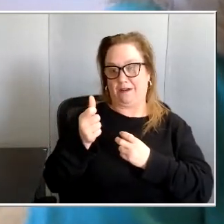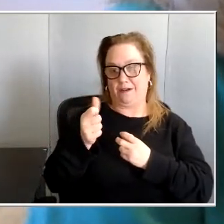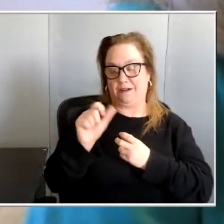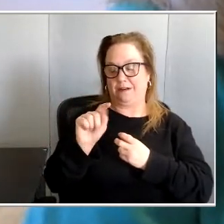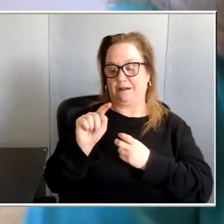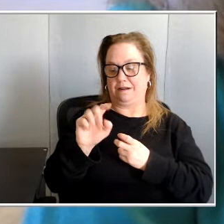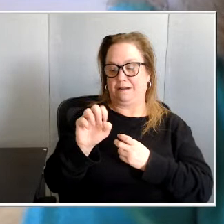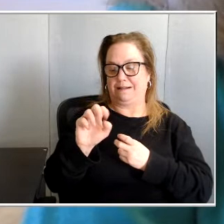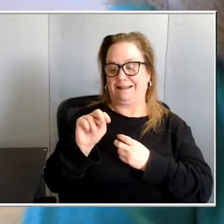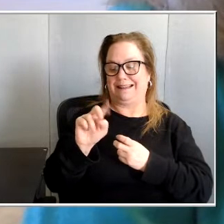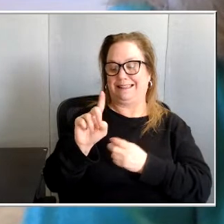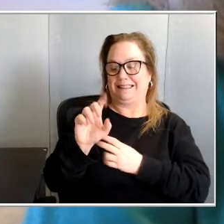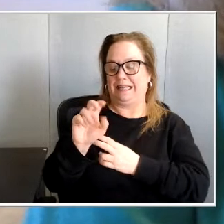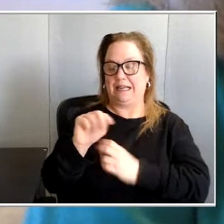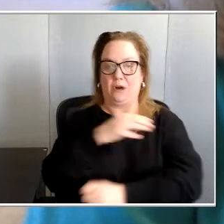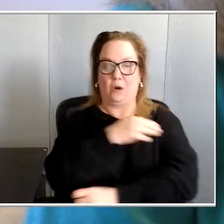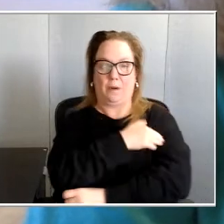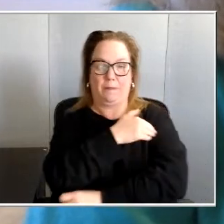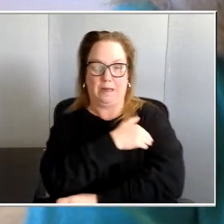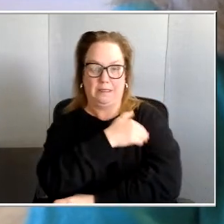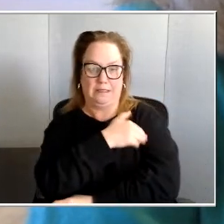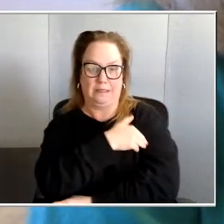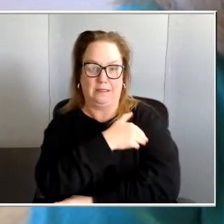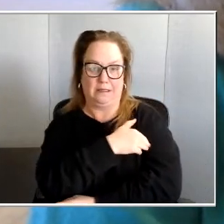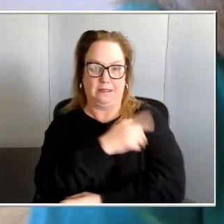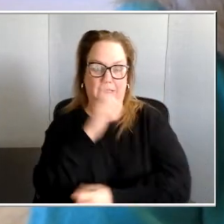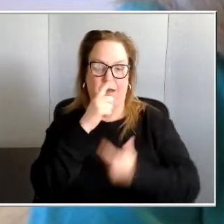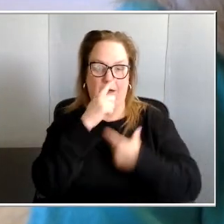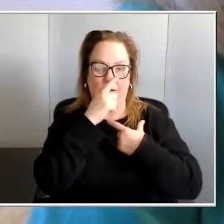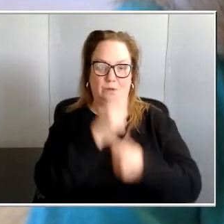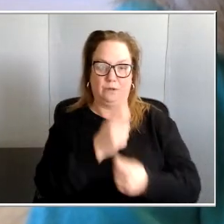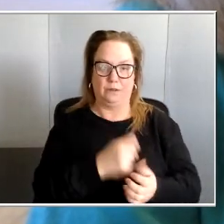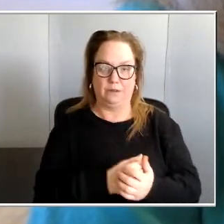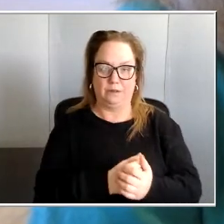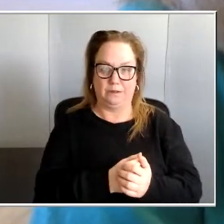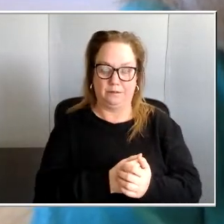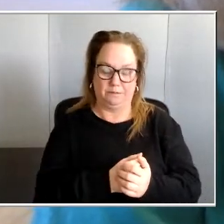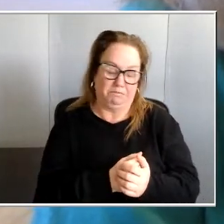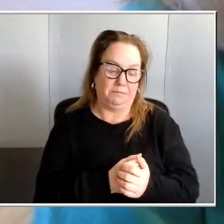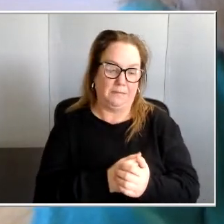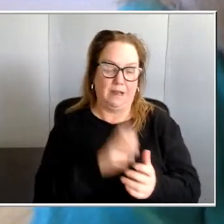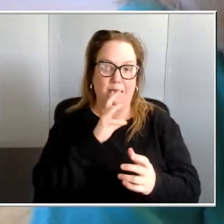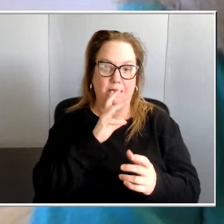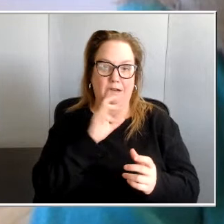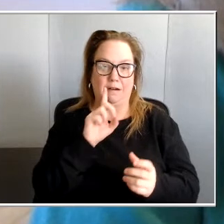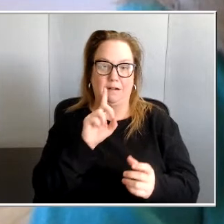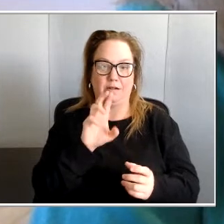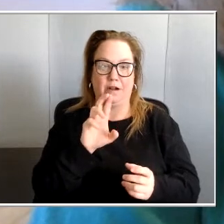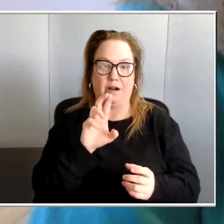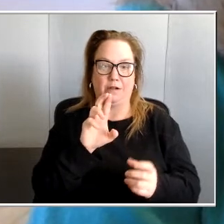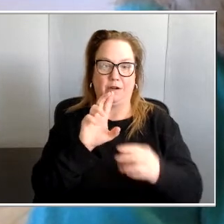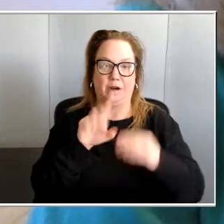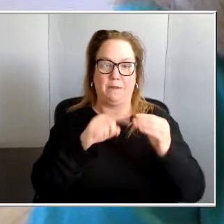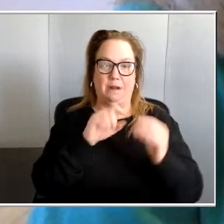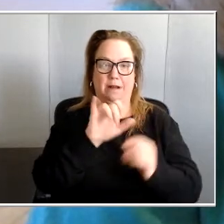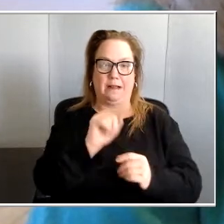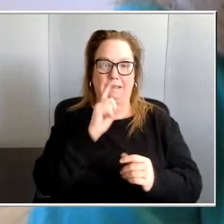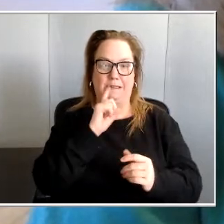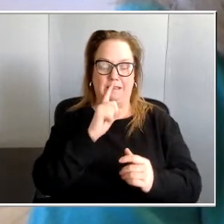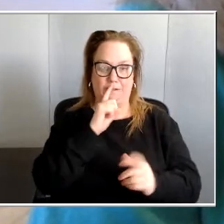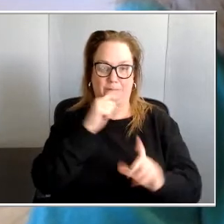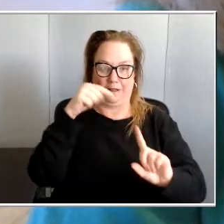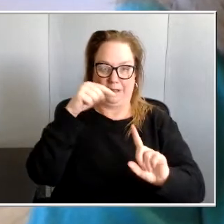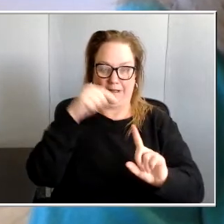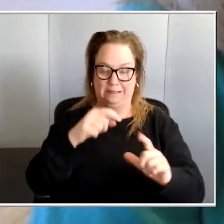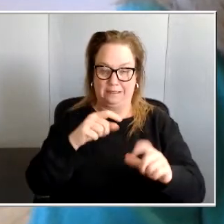tendon or muscle, and I thought that was pretty cool. And then I talked to Dr. Vopot about it too, and I was like, is this real? Like, does this